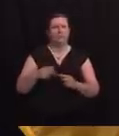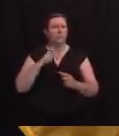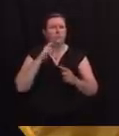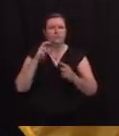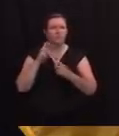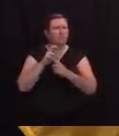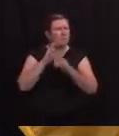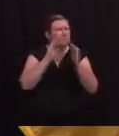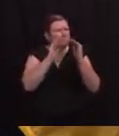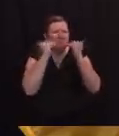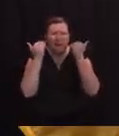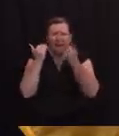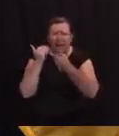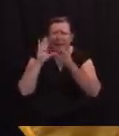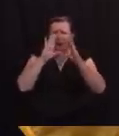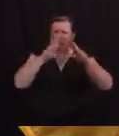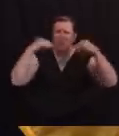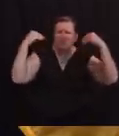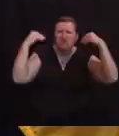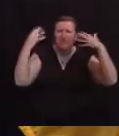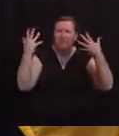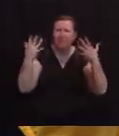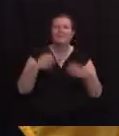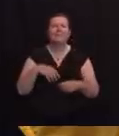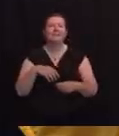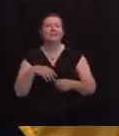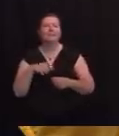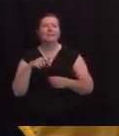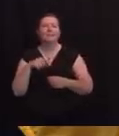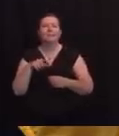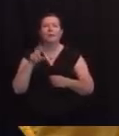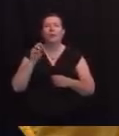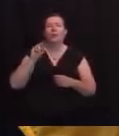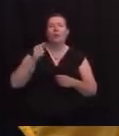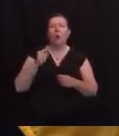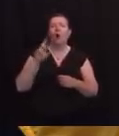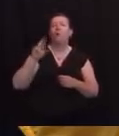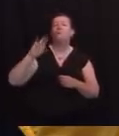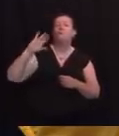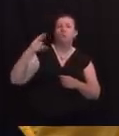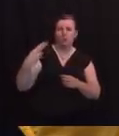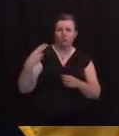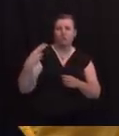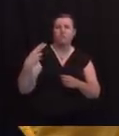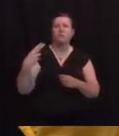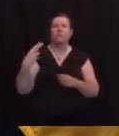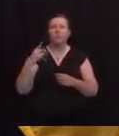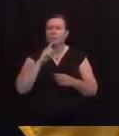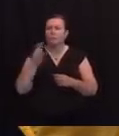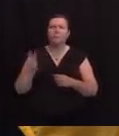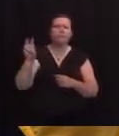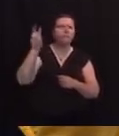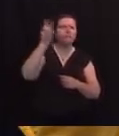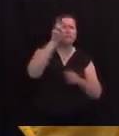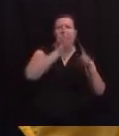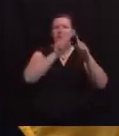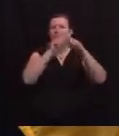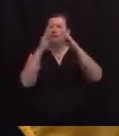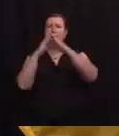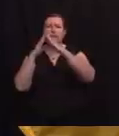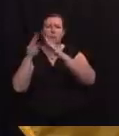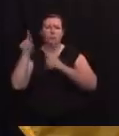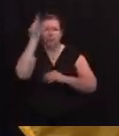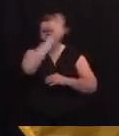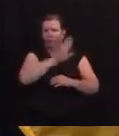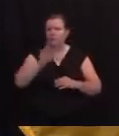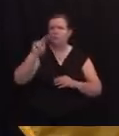He was born in Long Branch, raised in Little Silver, lived in Colts Neck, and had most recently called the Port Monmouth section of my